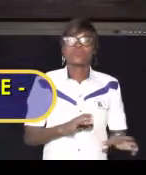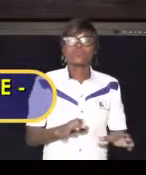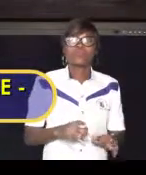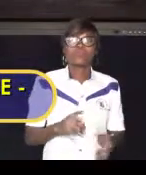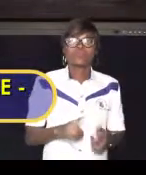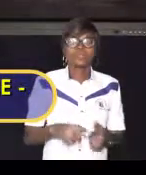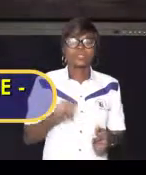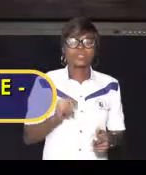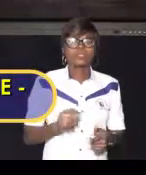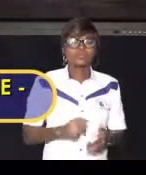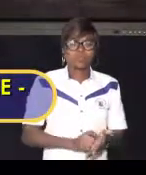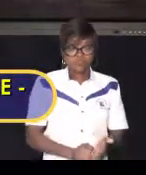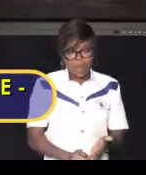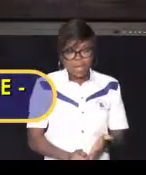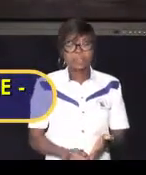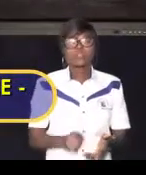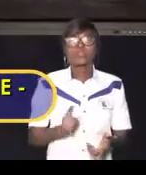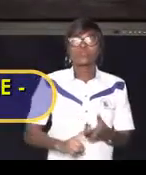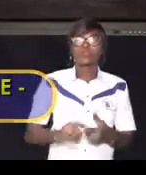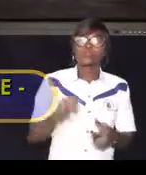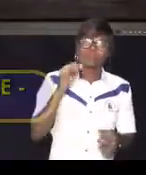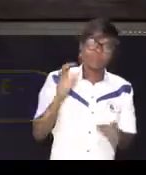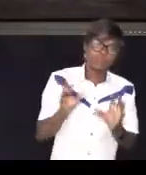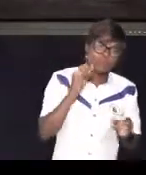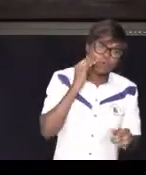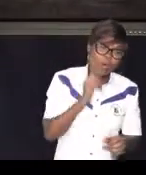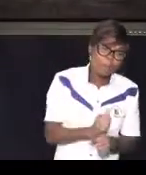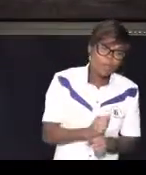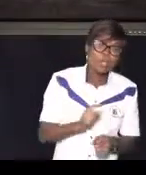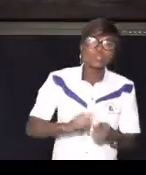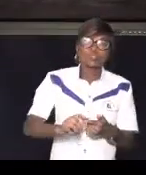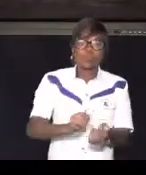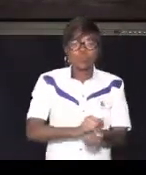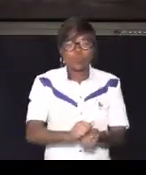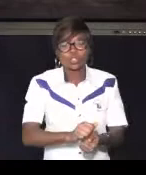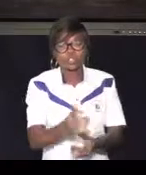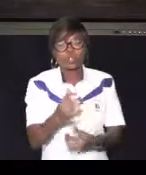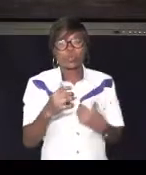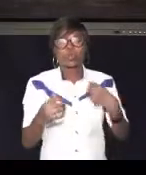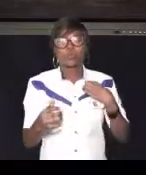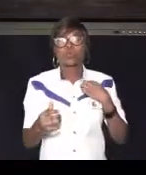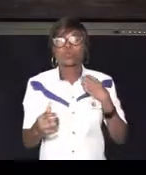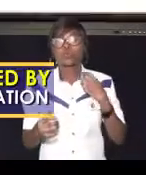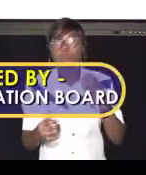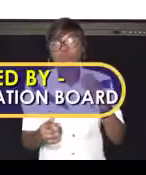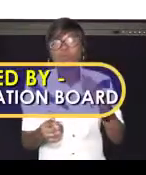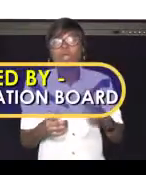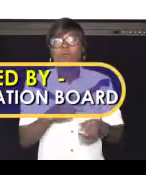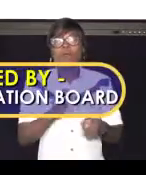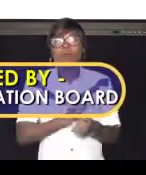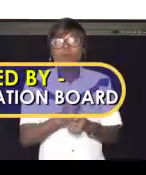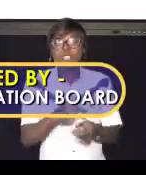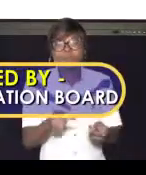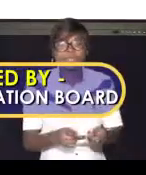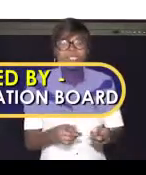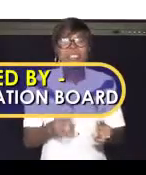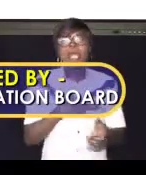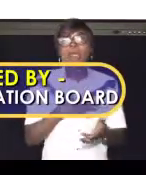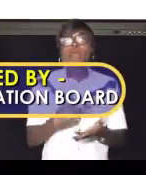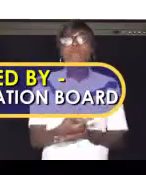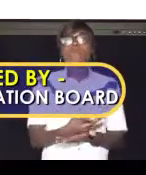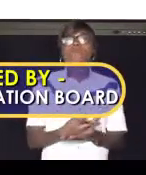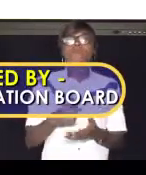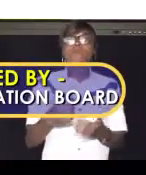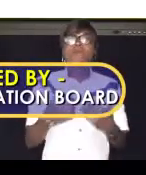do. You need to write, you need to do your homework, you need to wash your clothes, you need to do the dishes, you need to